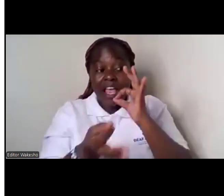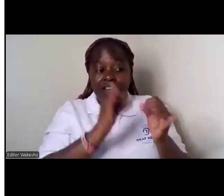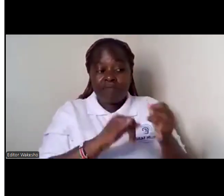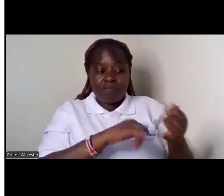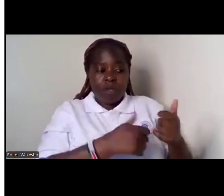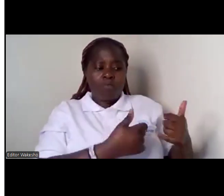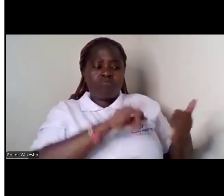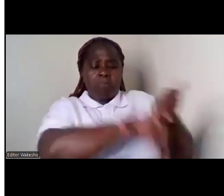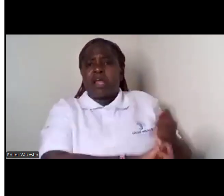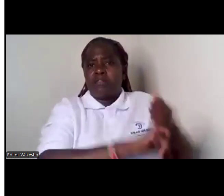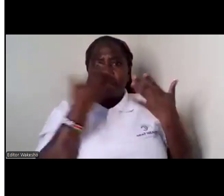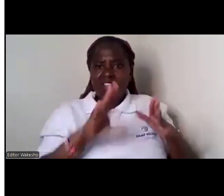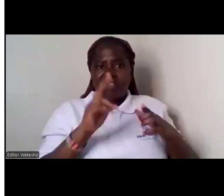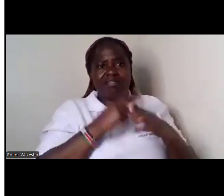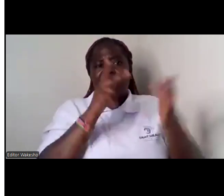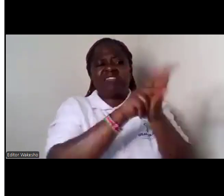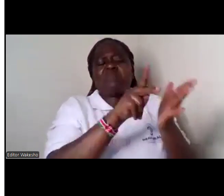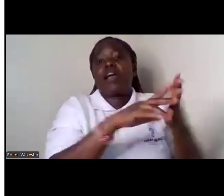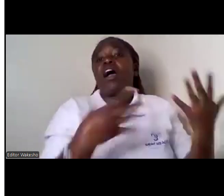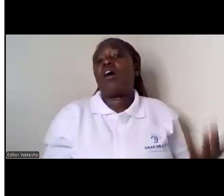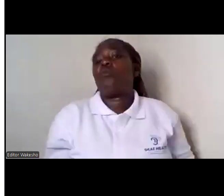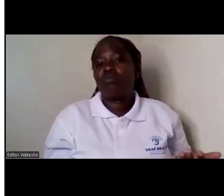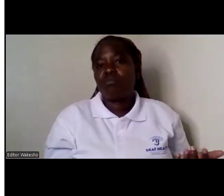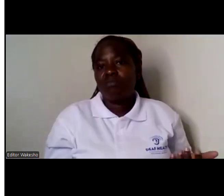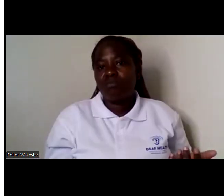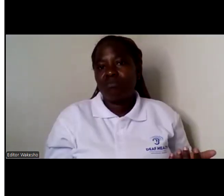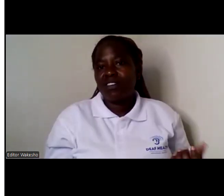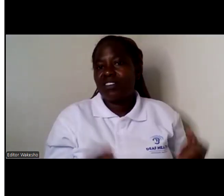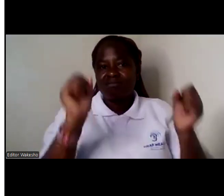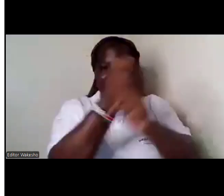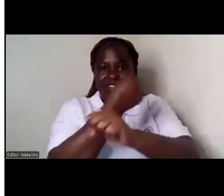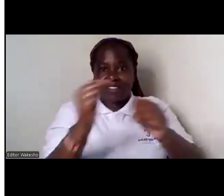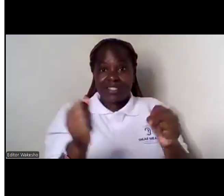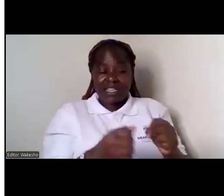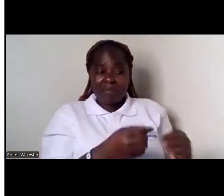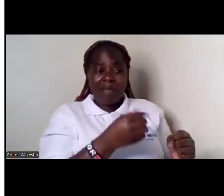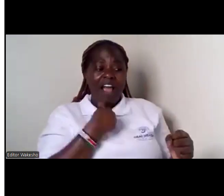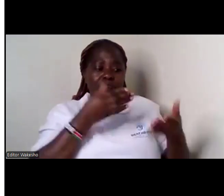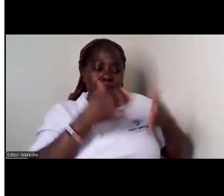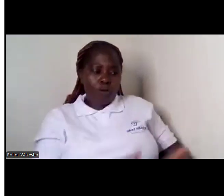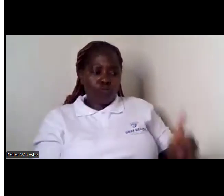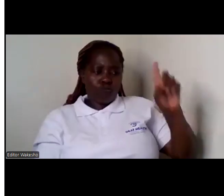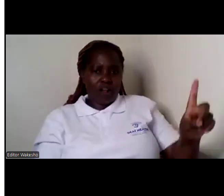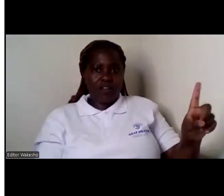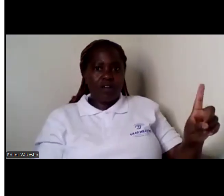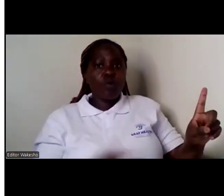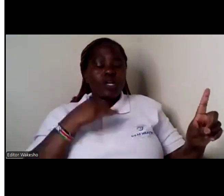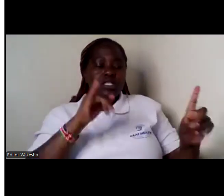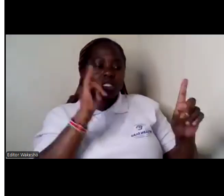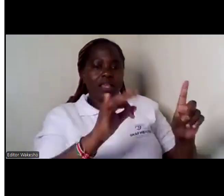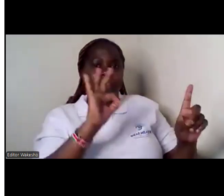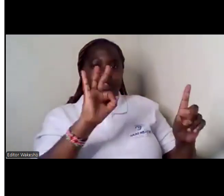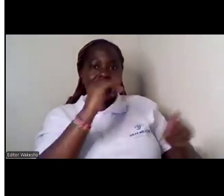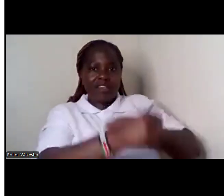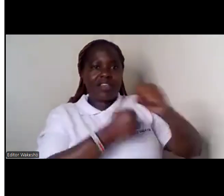Maybe there's a married couple who have one child and maybe they want to stay 3 years before getting a second